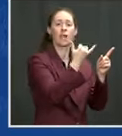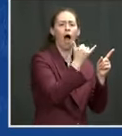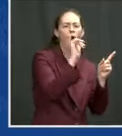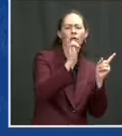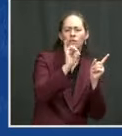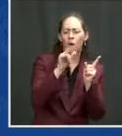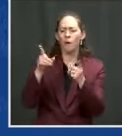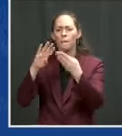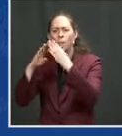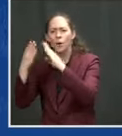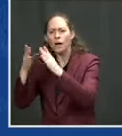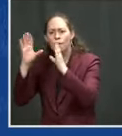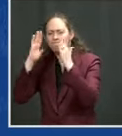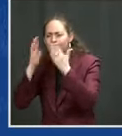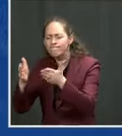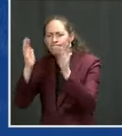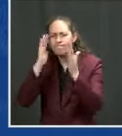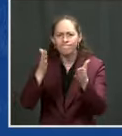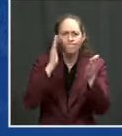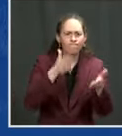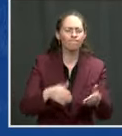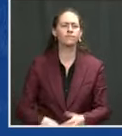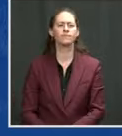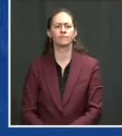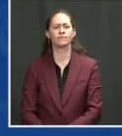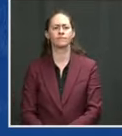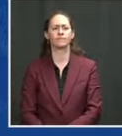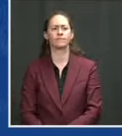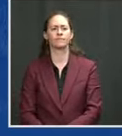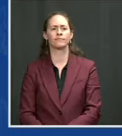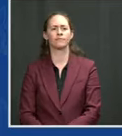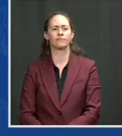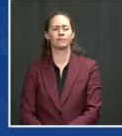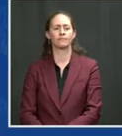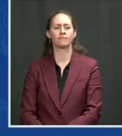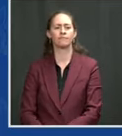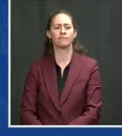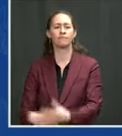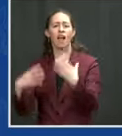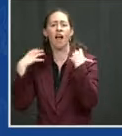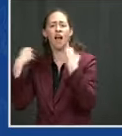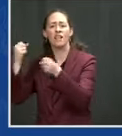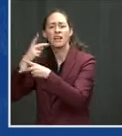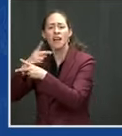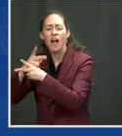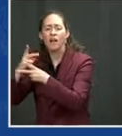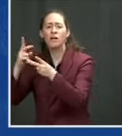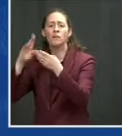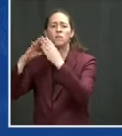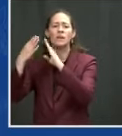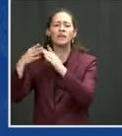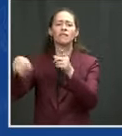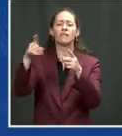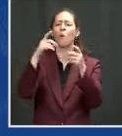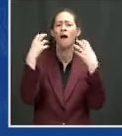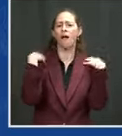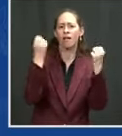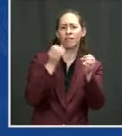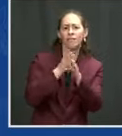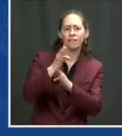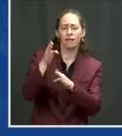our healthcare community all the way from the hospital systems to the physician offices. And our community health centers were a big part of the show for